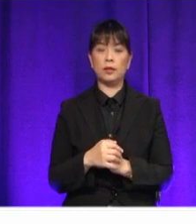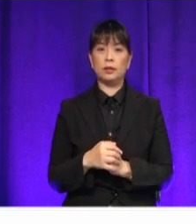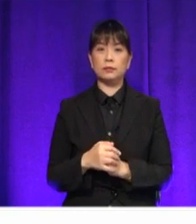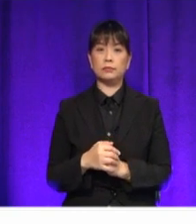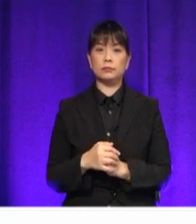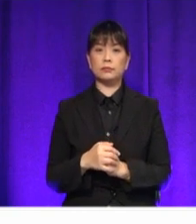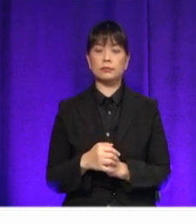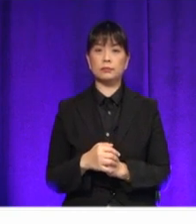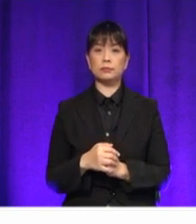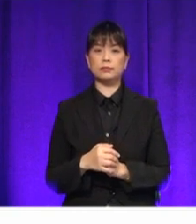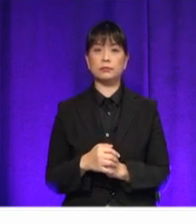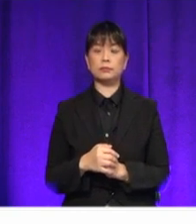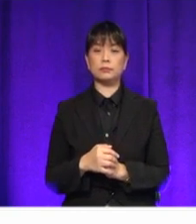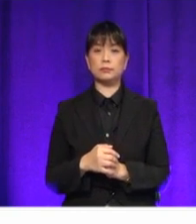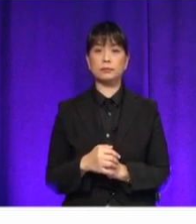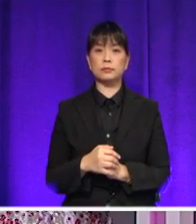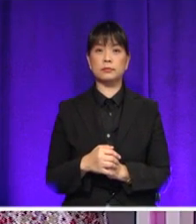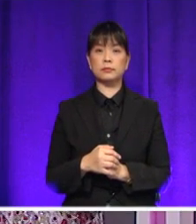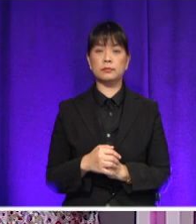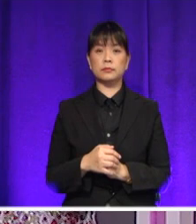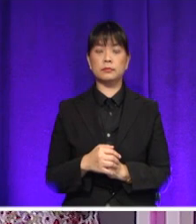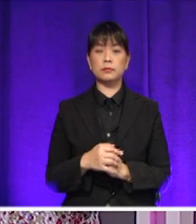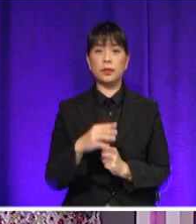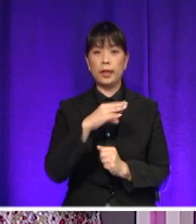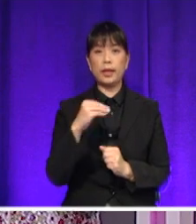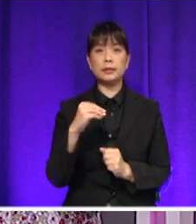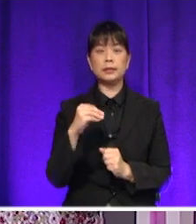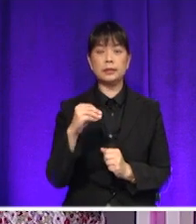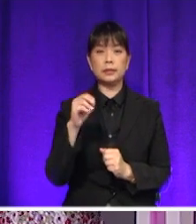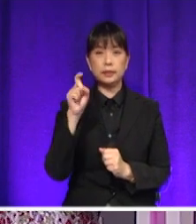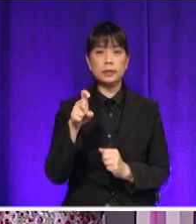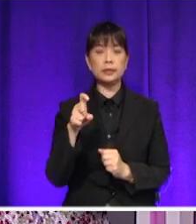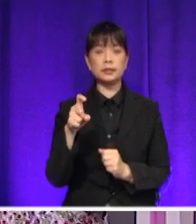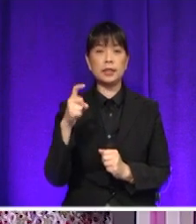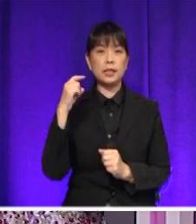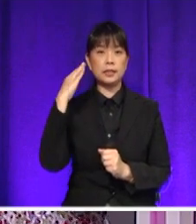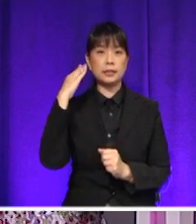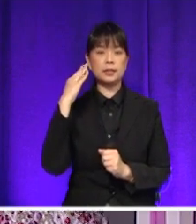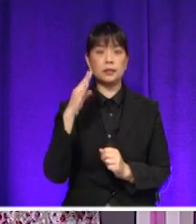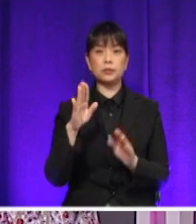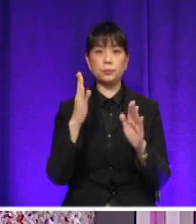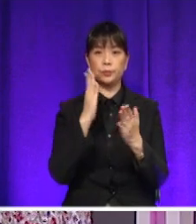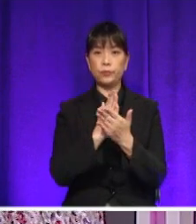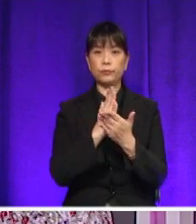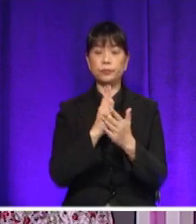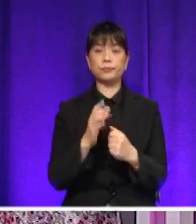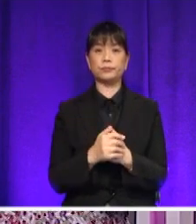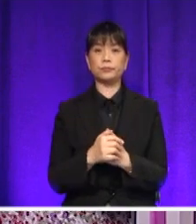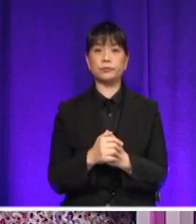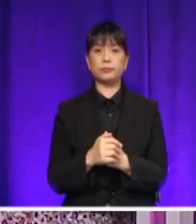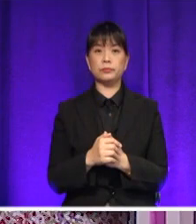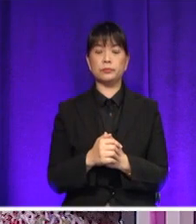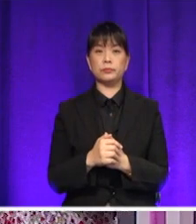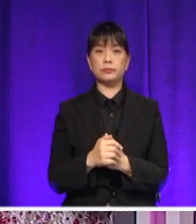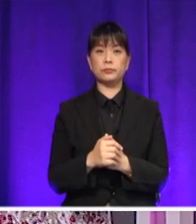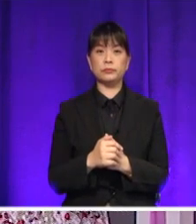I like the idea of the soundproof booth. Yes. Maybe I can secretly karaoke in there. Who knows? Good job.